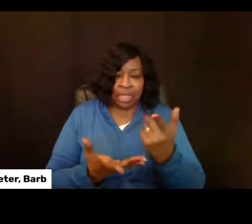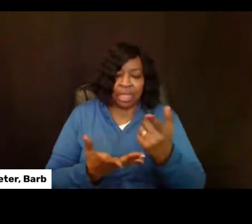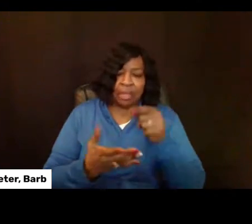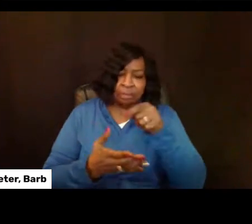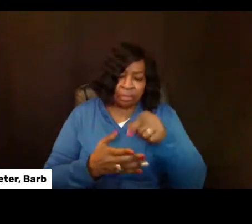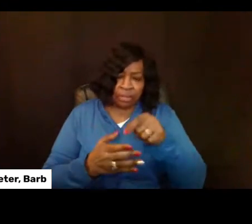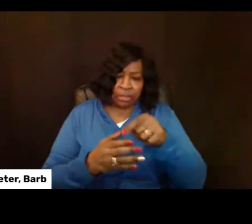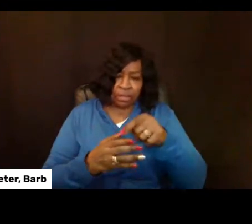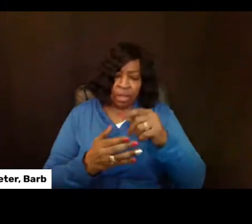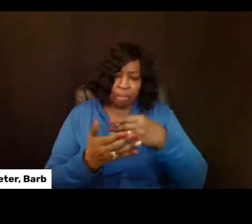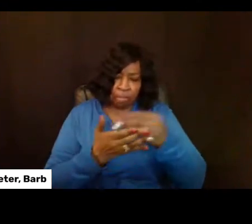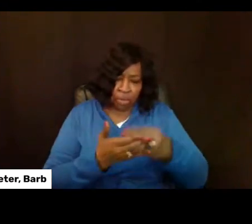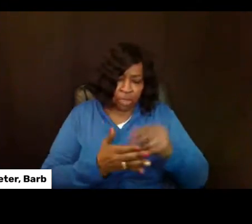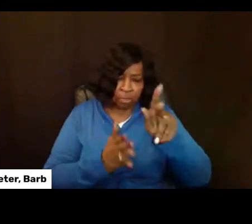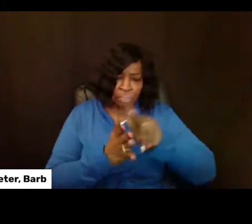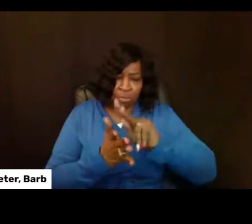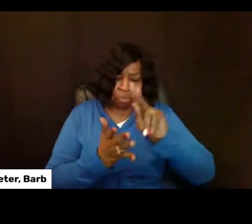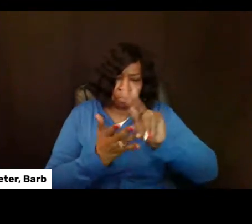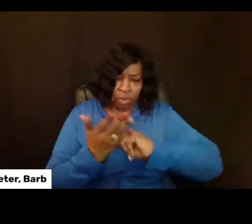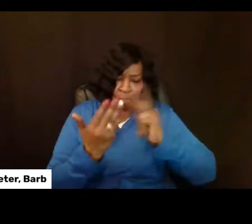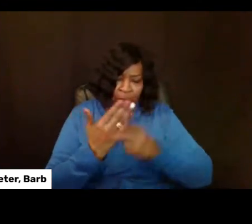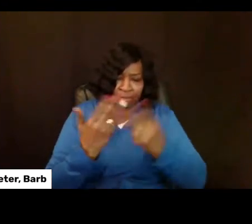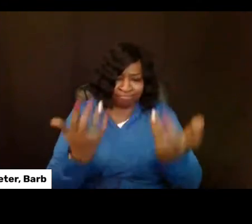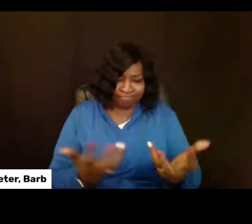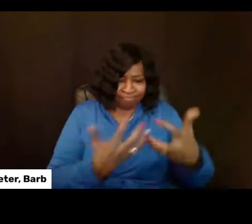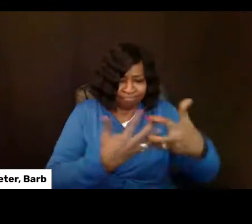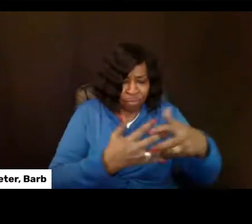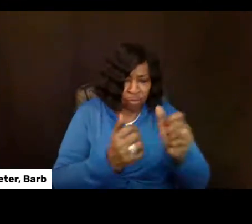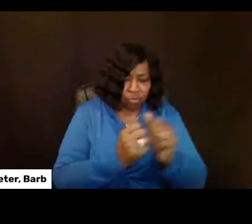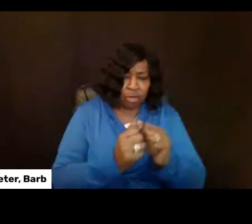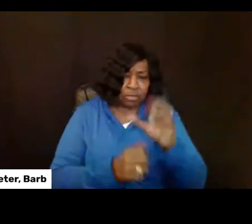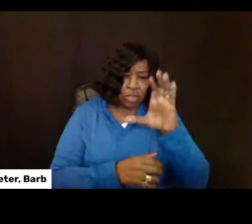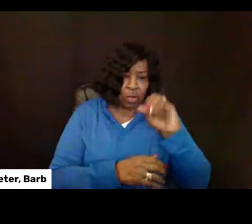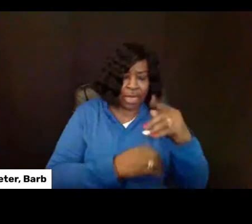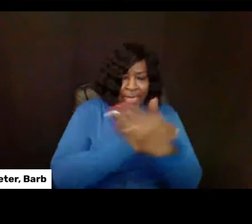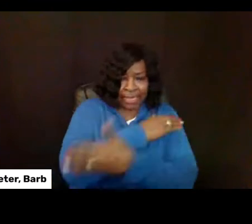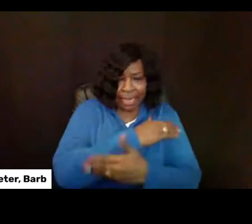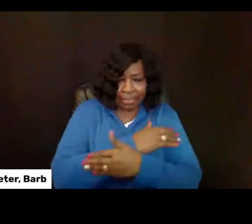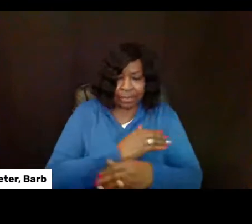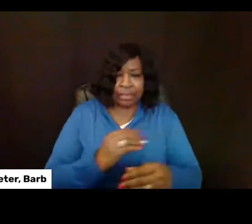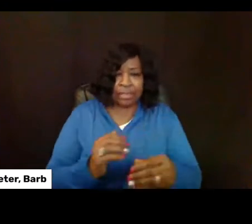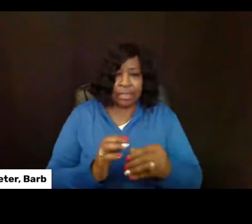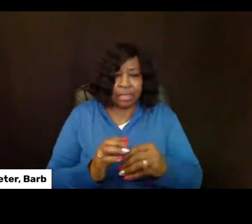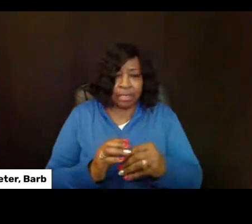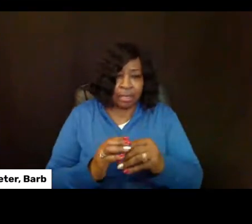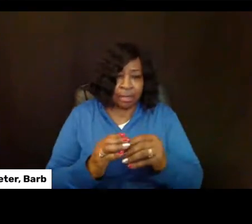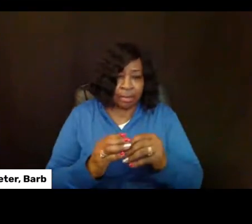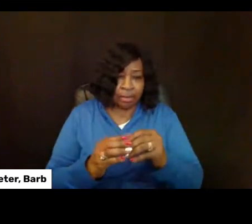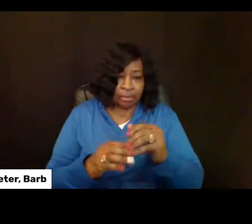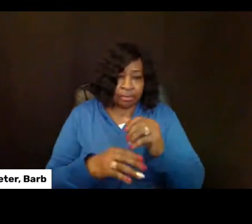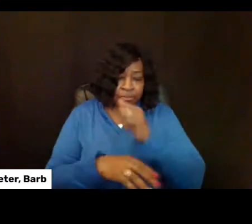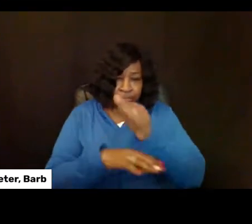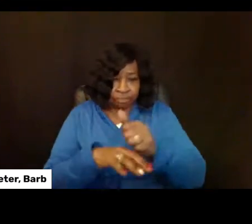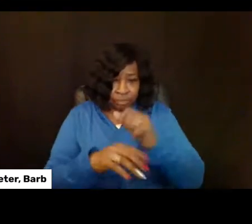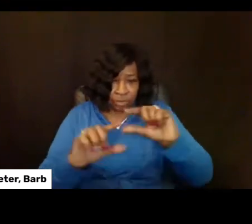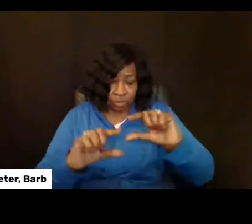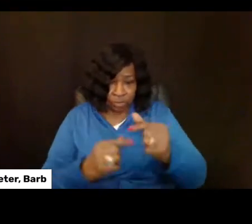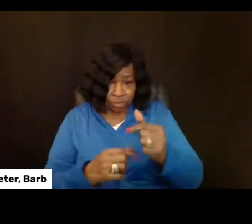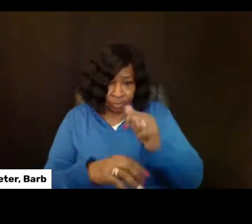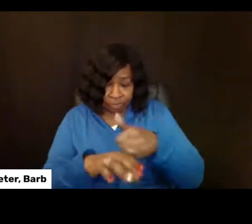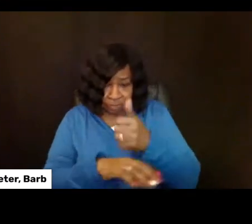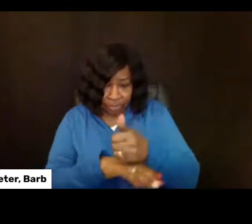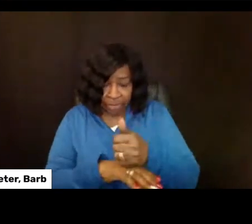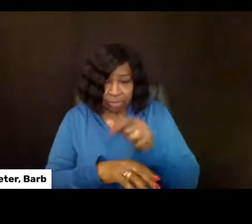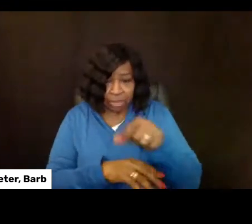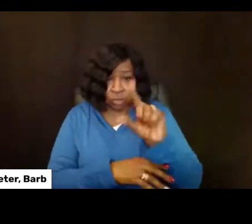Program aligns so well with Cook County's policy roadmap, which, as we mentioned, is our strategic plan that was released in November 2018.